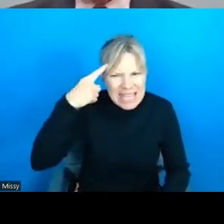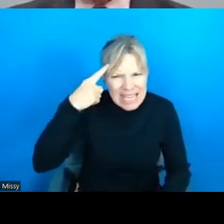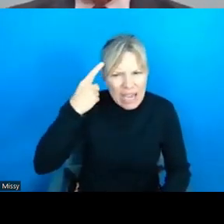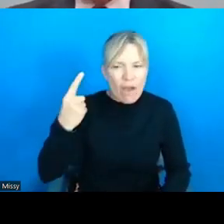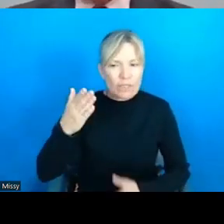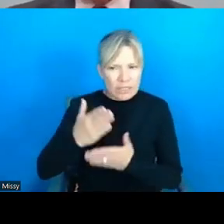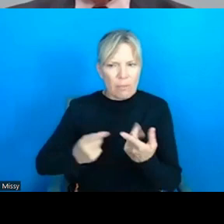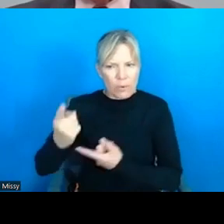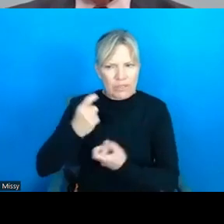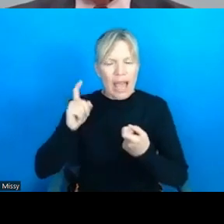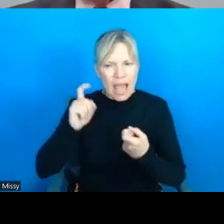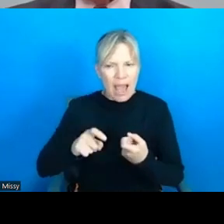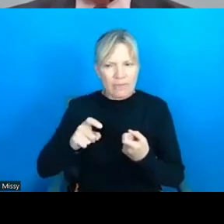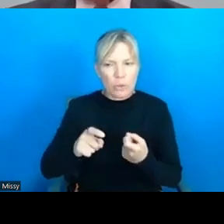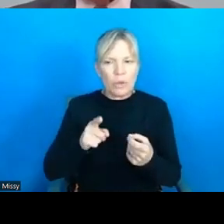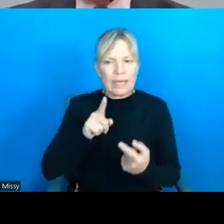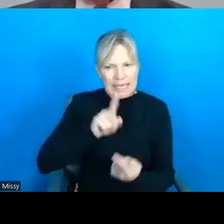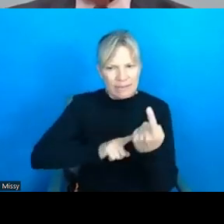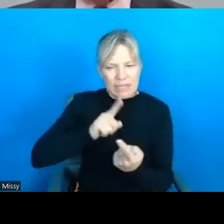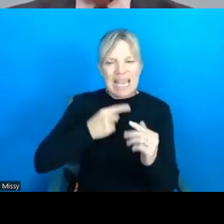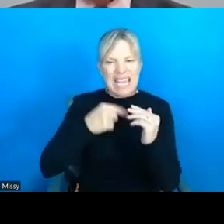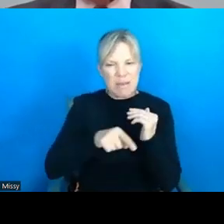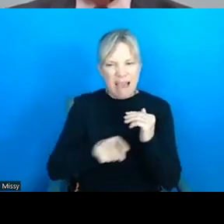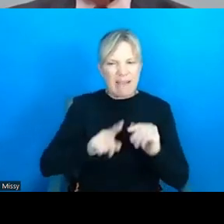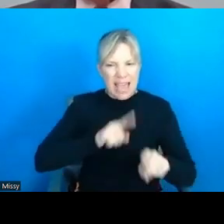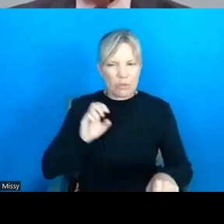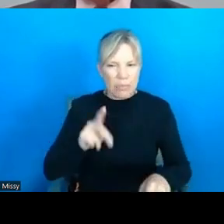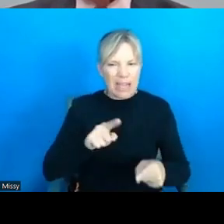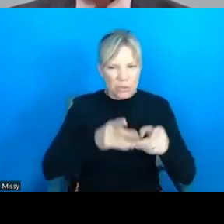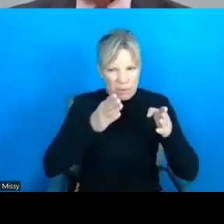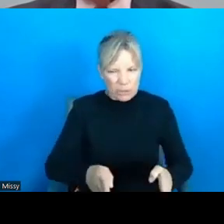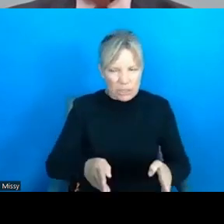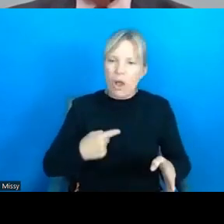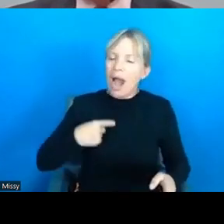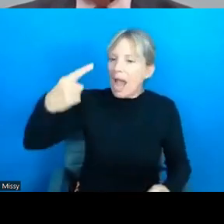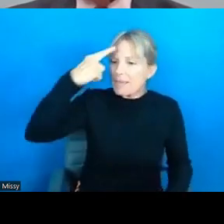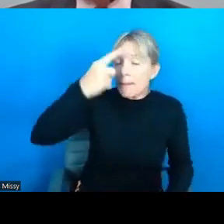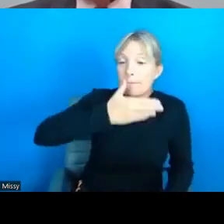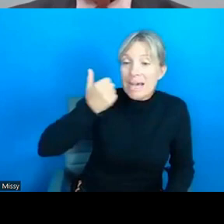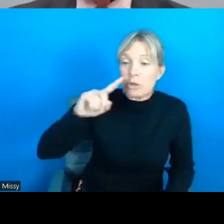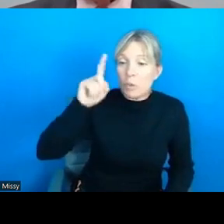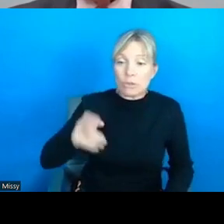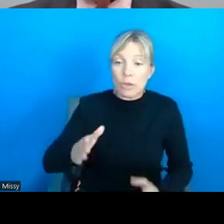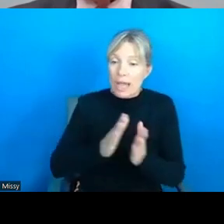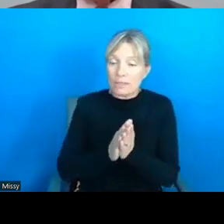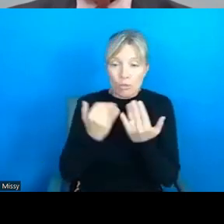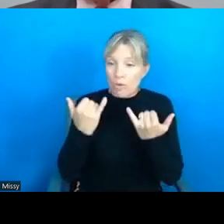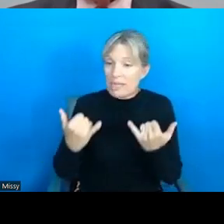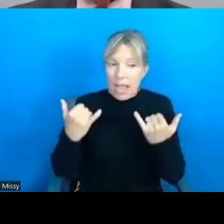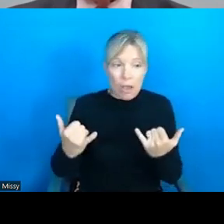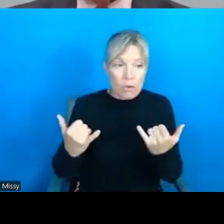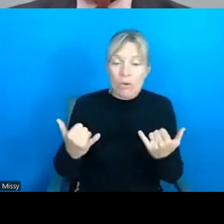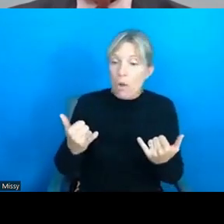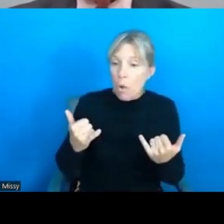of the questions, we're going to have to individually email some of them. So I think that the best question to ask you right at this point is